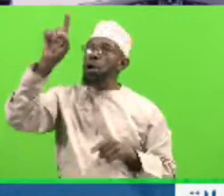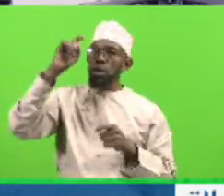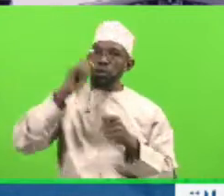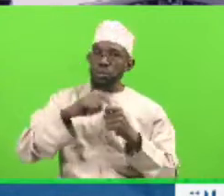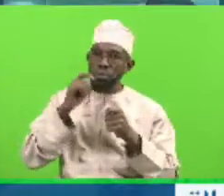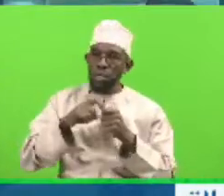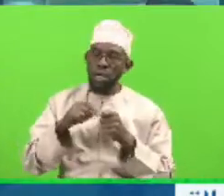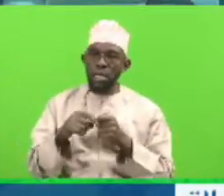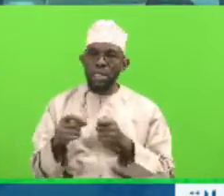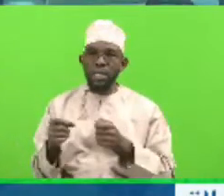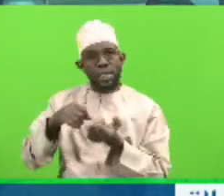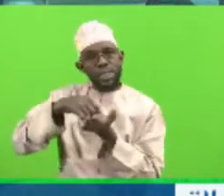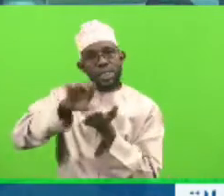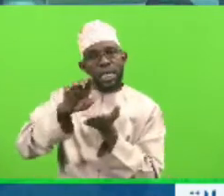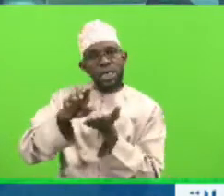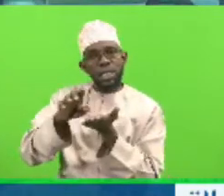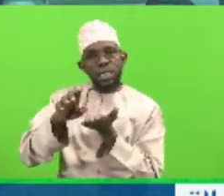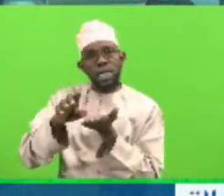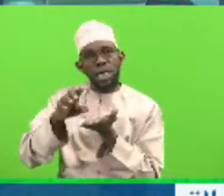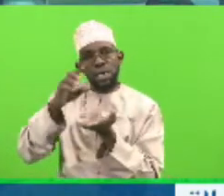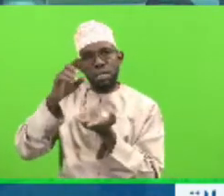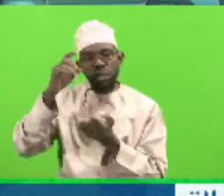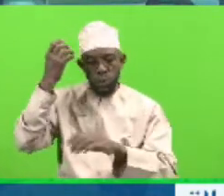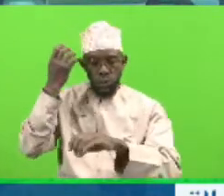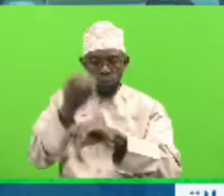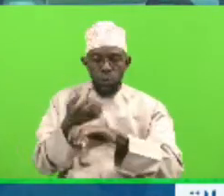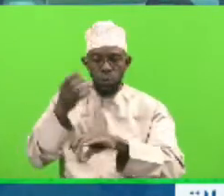subhanahu wa ta'ala sent those clay,